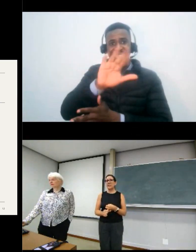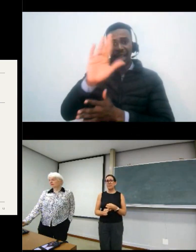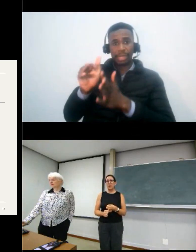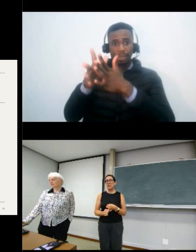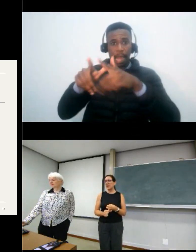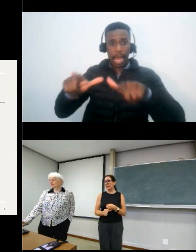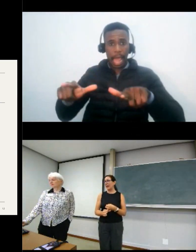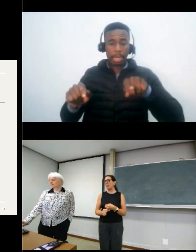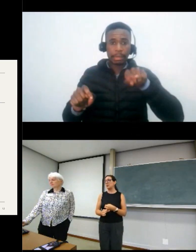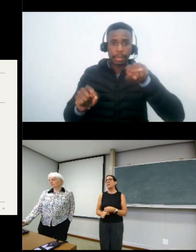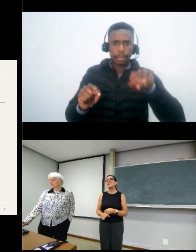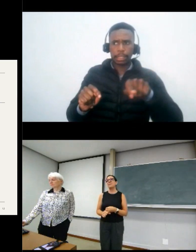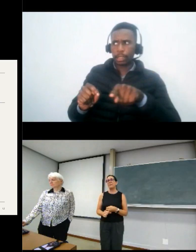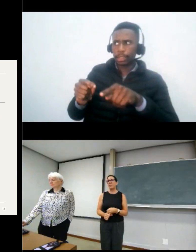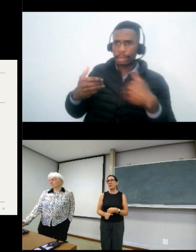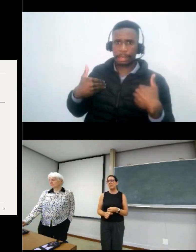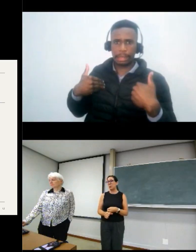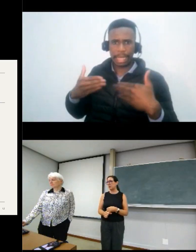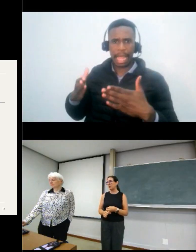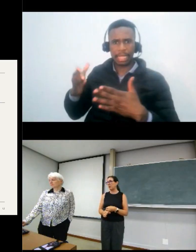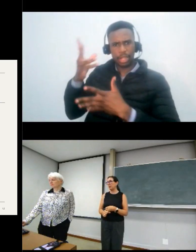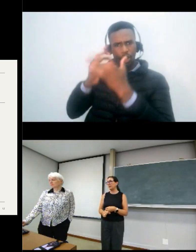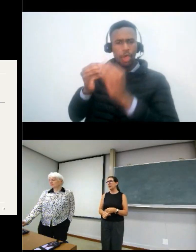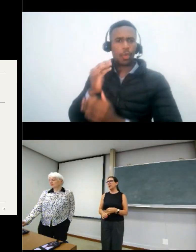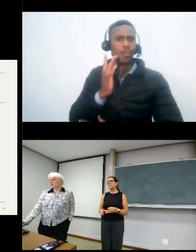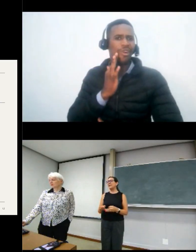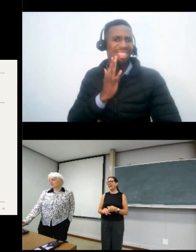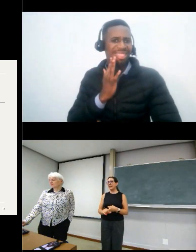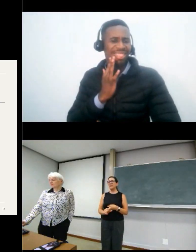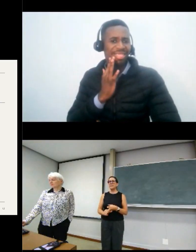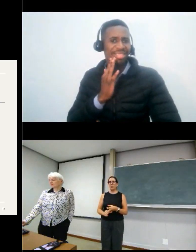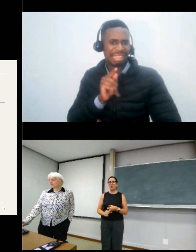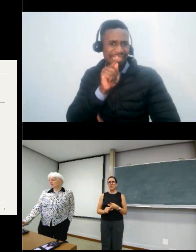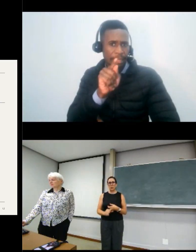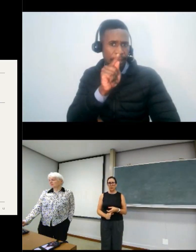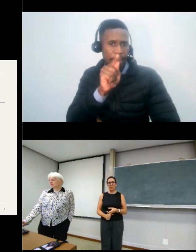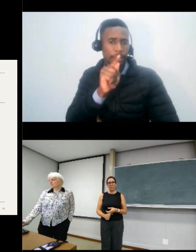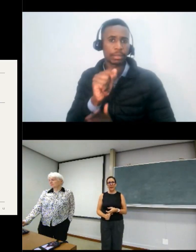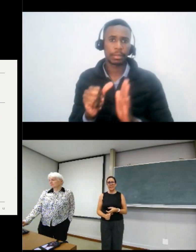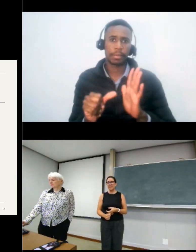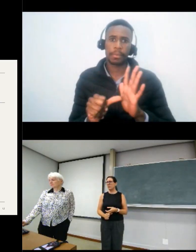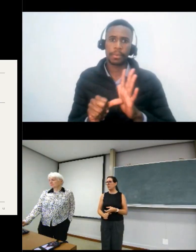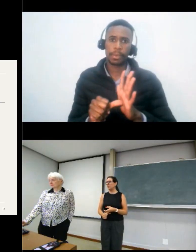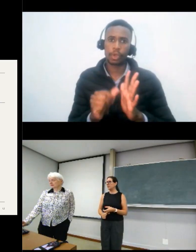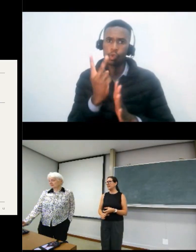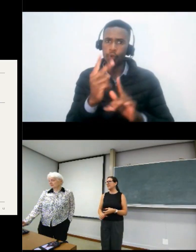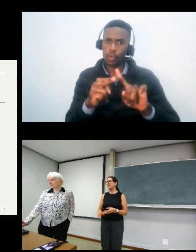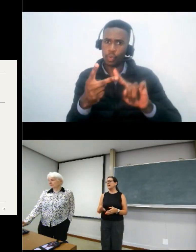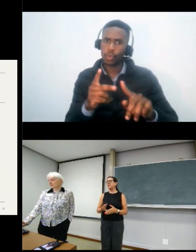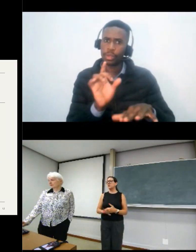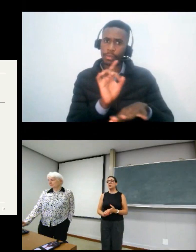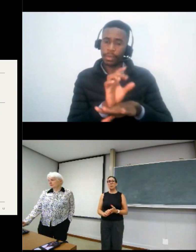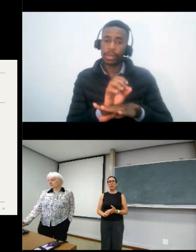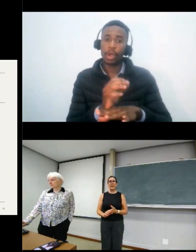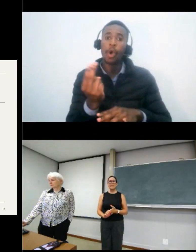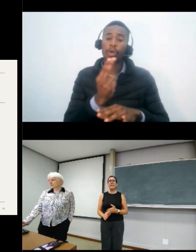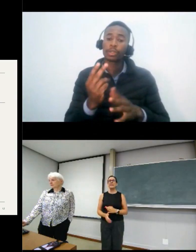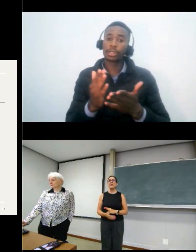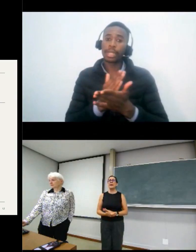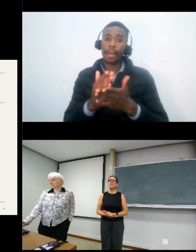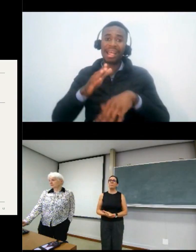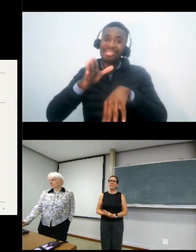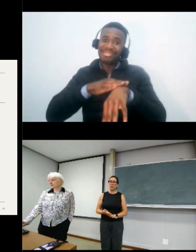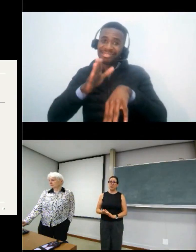is first exposed to the language plays a very important role. But length of exposure is also a factor that we looked at, the school